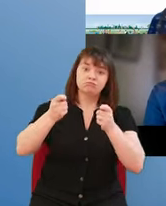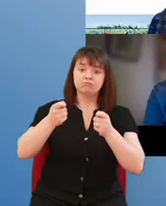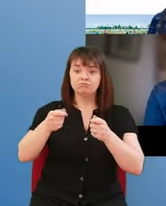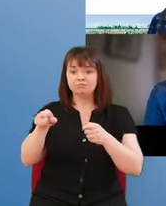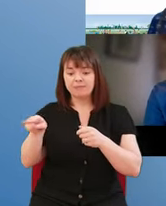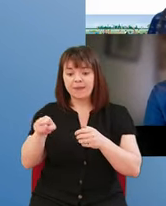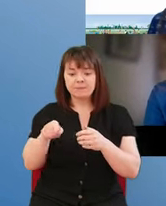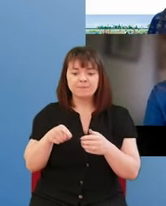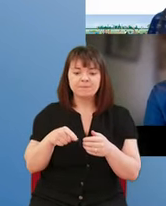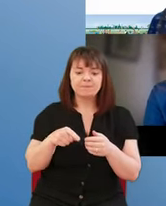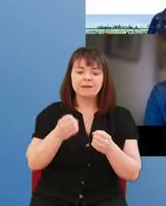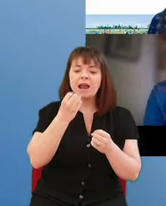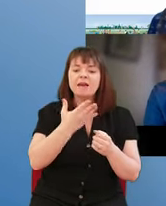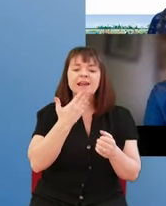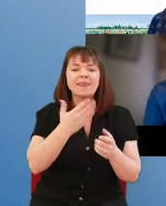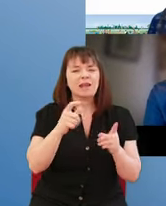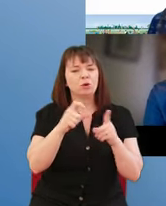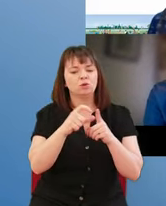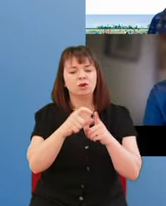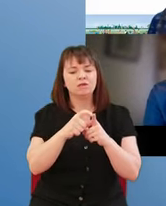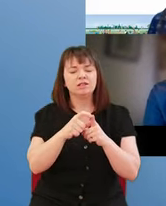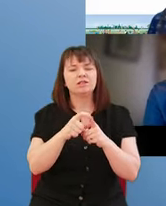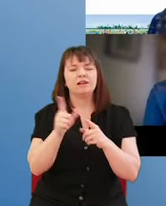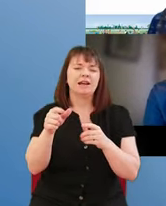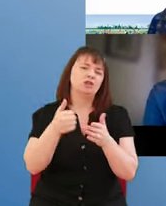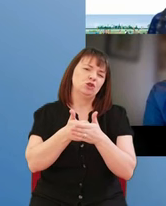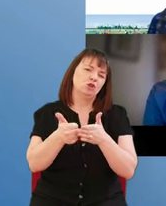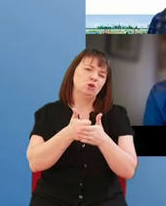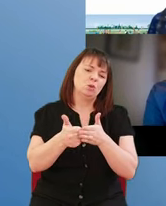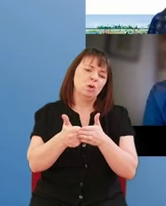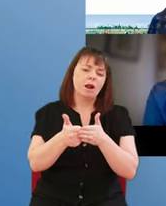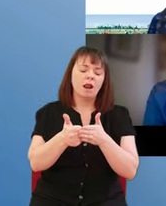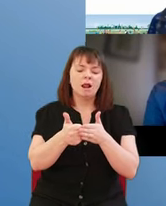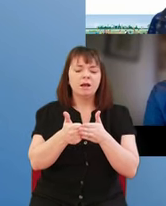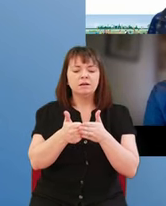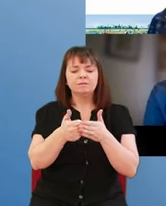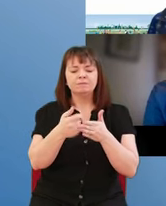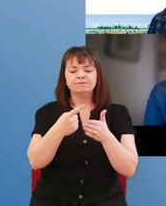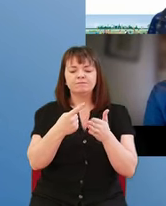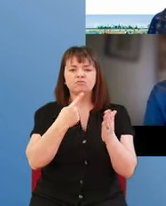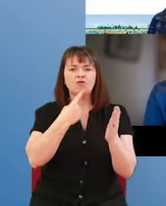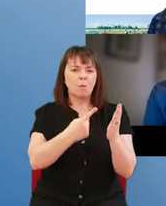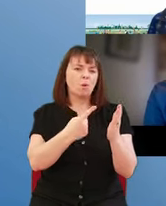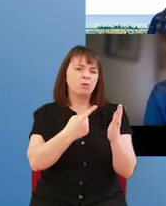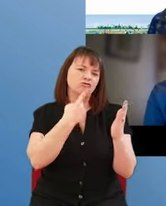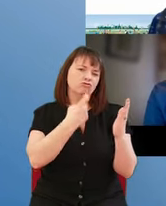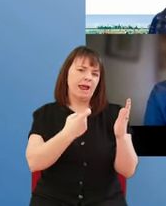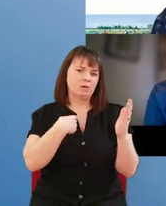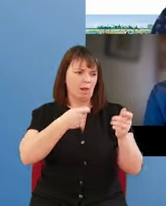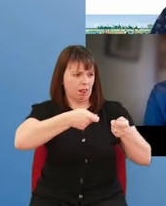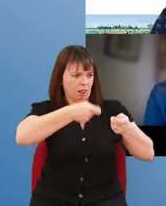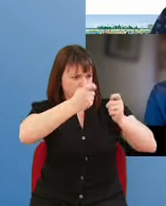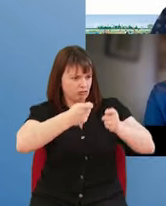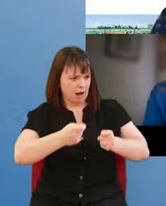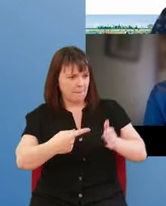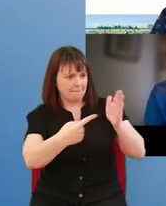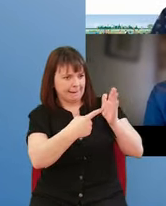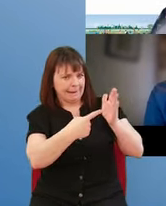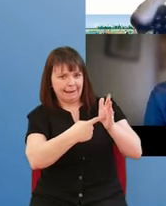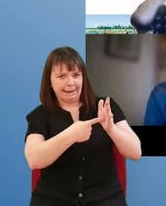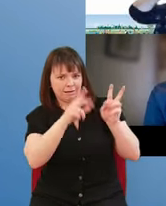clarify some of the points made. On the executive summary, we can see as at month 9, the